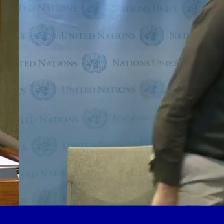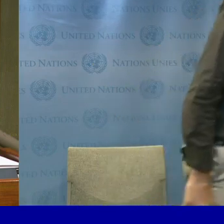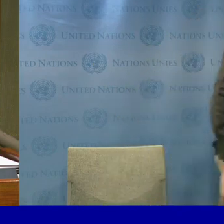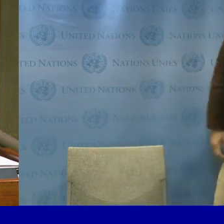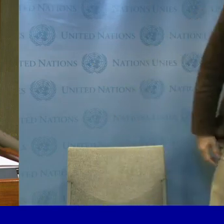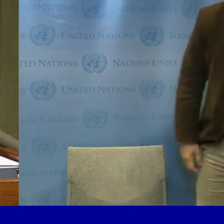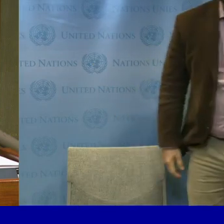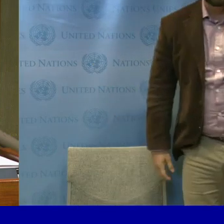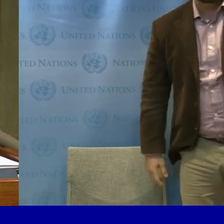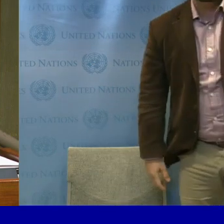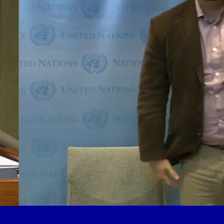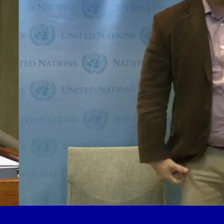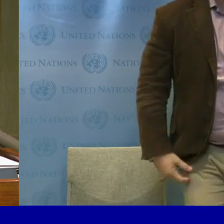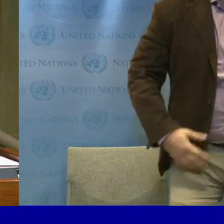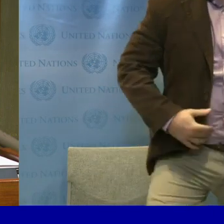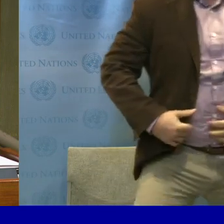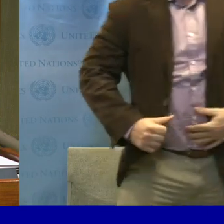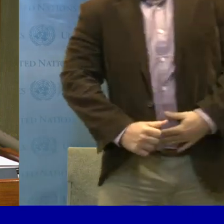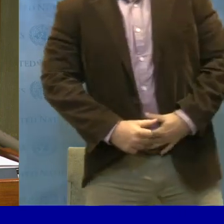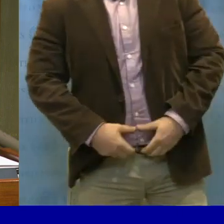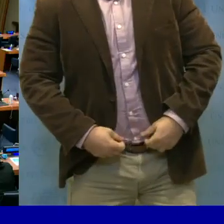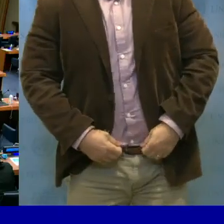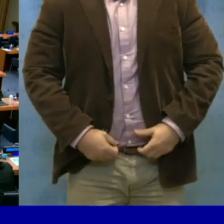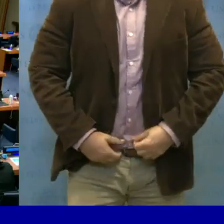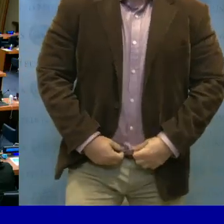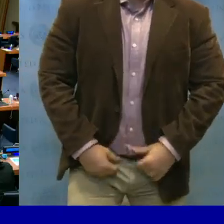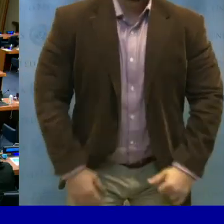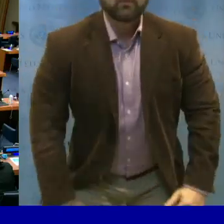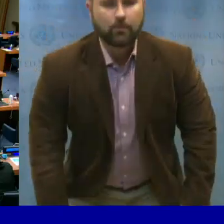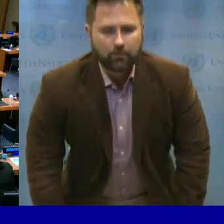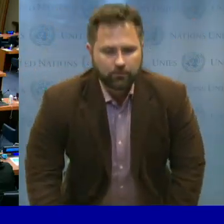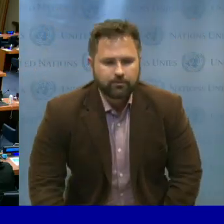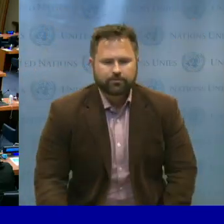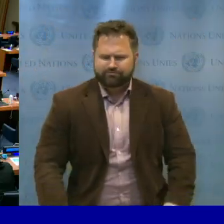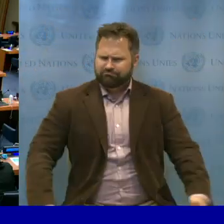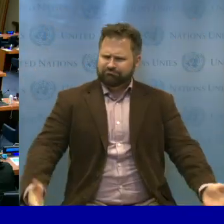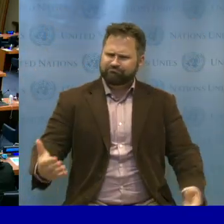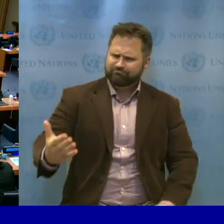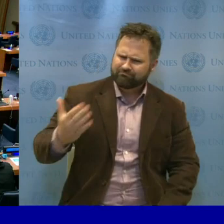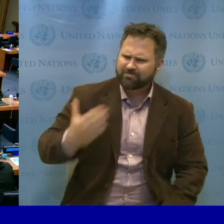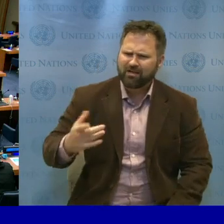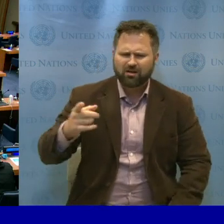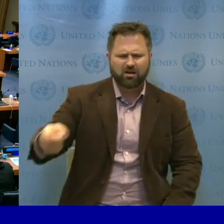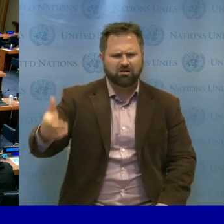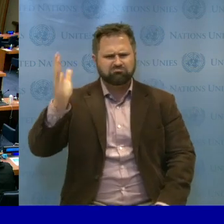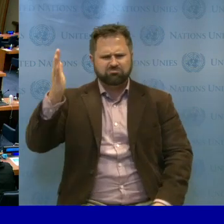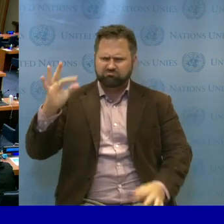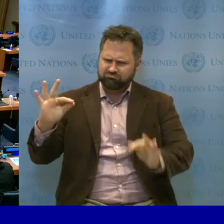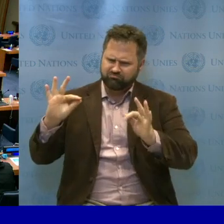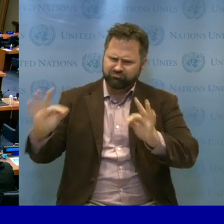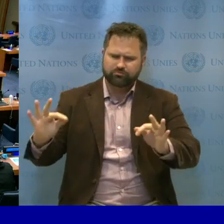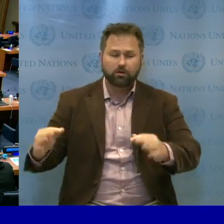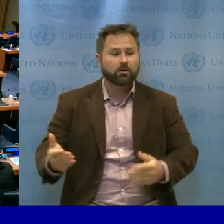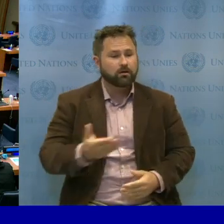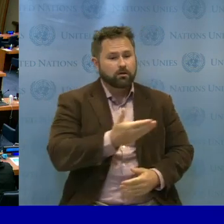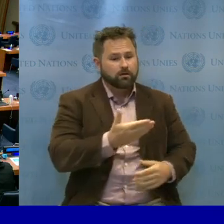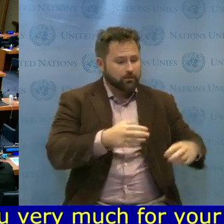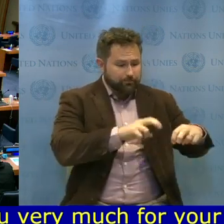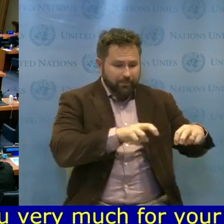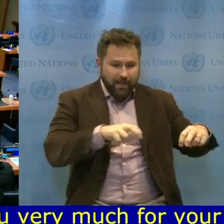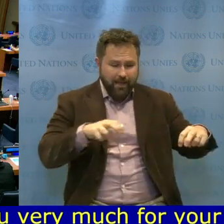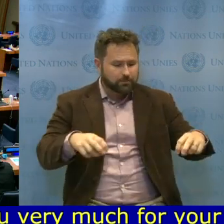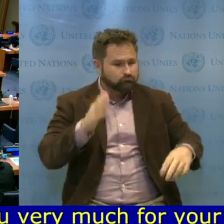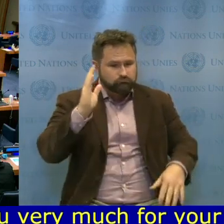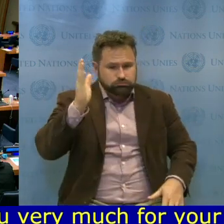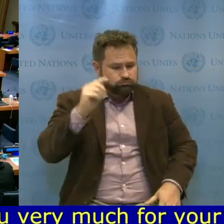Thank you very much, Ms. Damayati, for your excellent presentation. I would like to thank all panelists for their